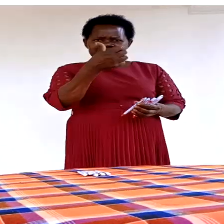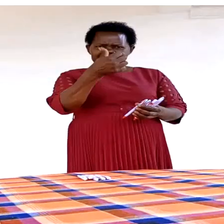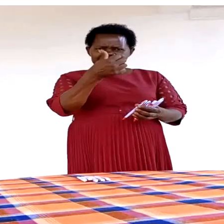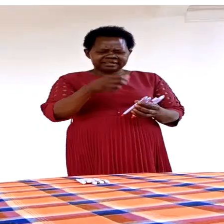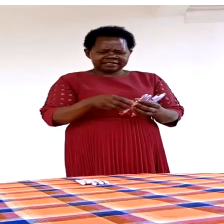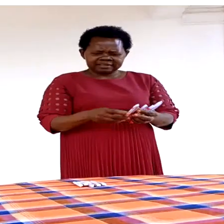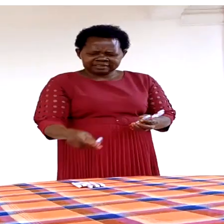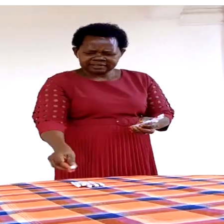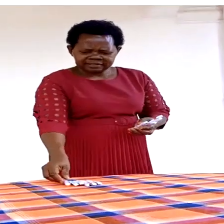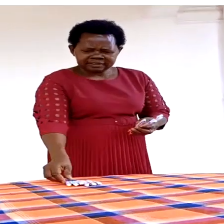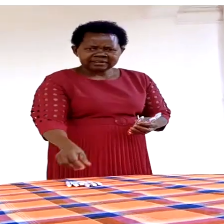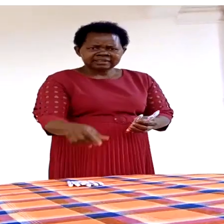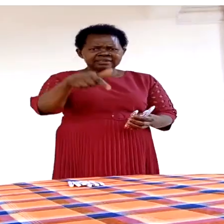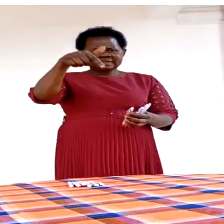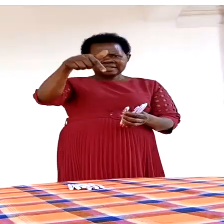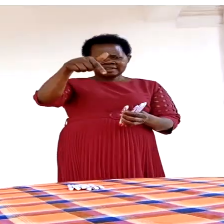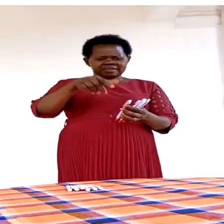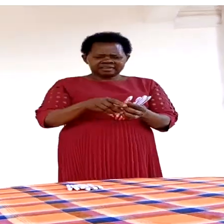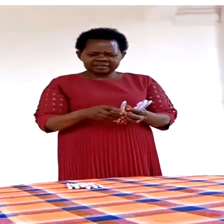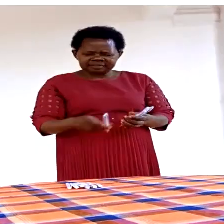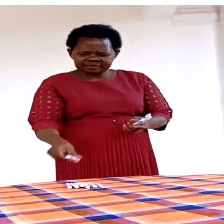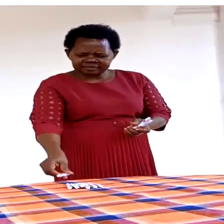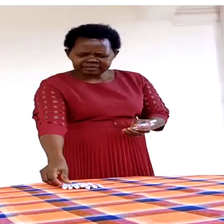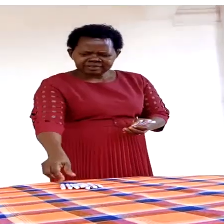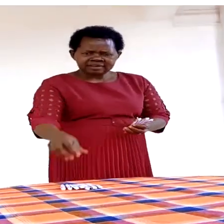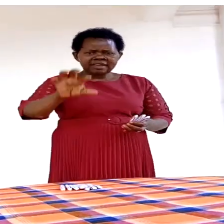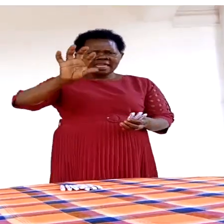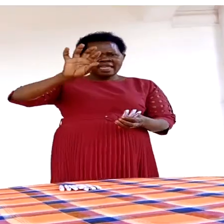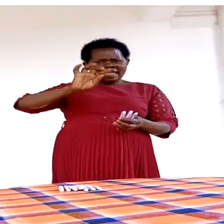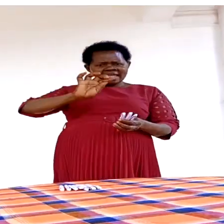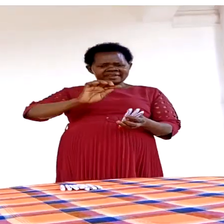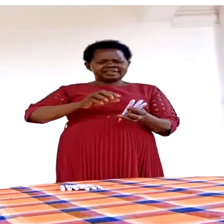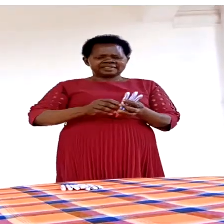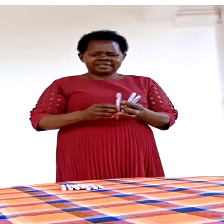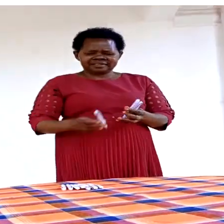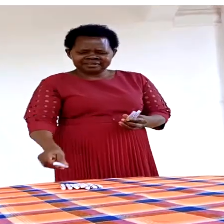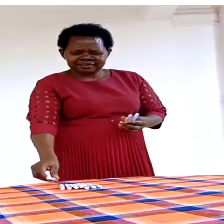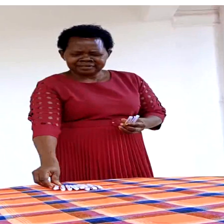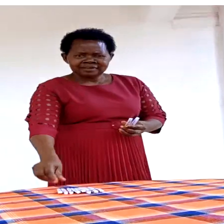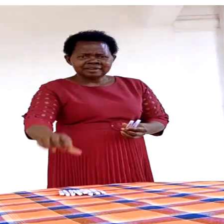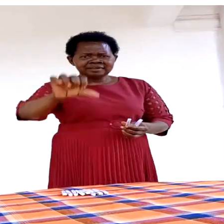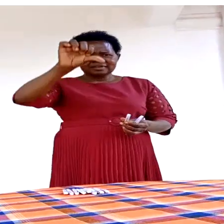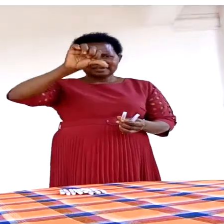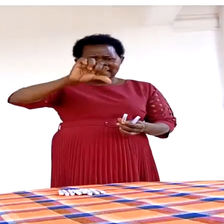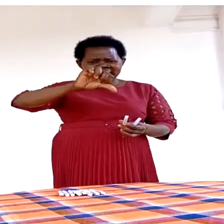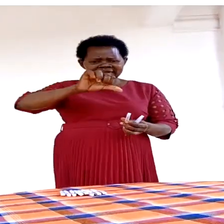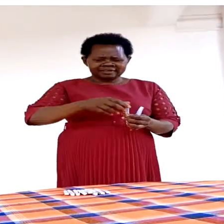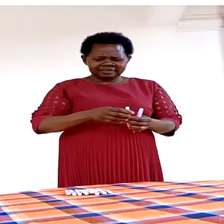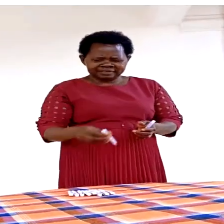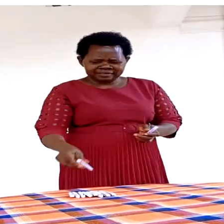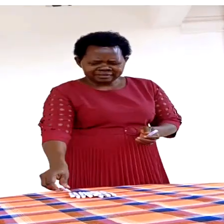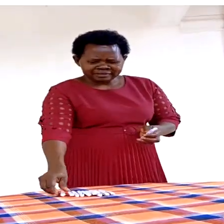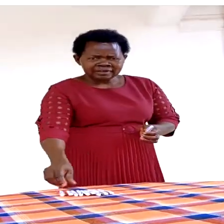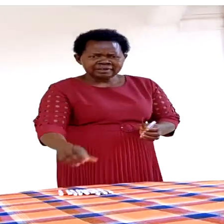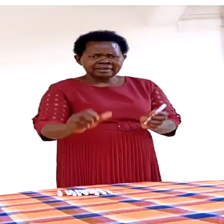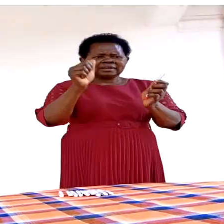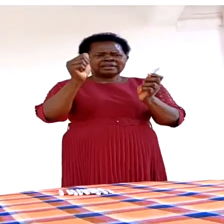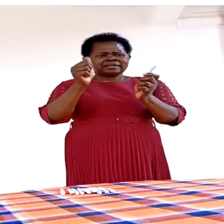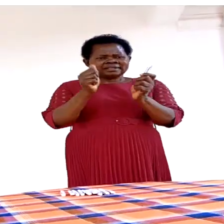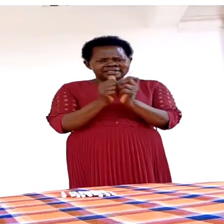five, six, seven, eight,